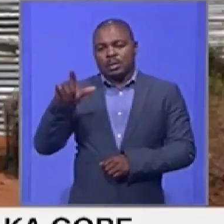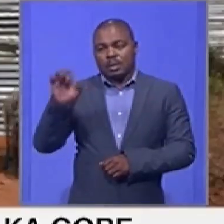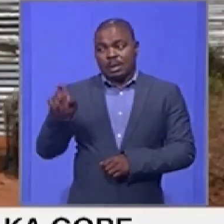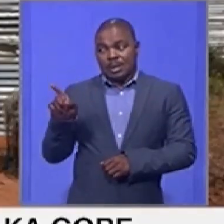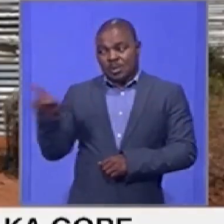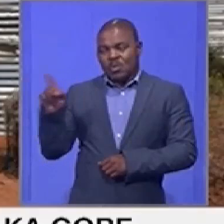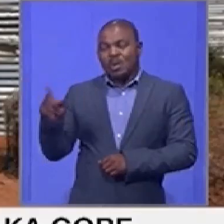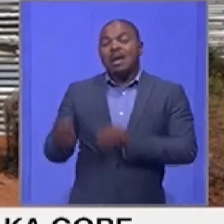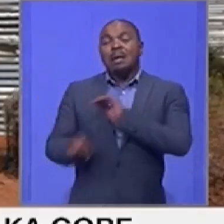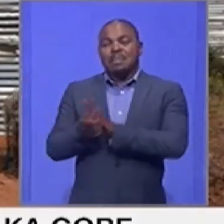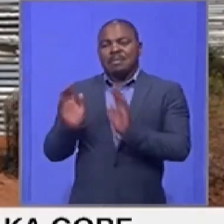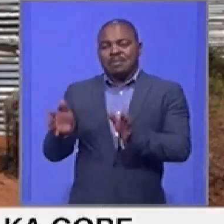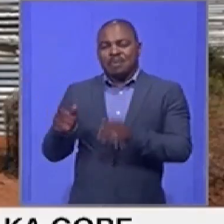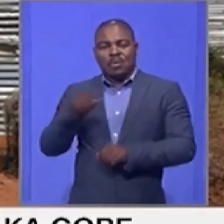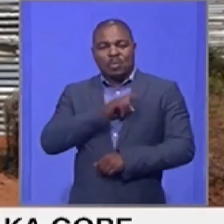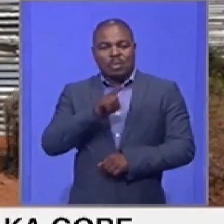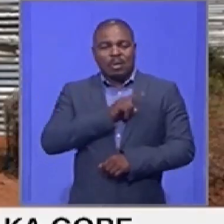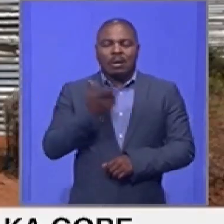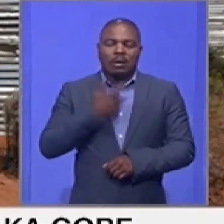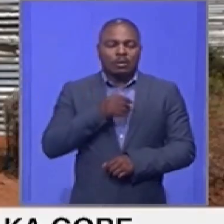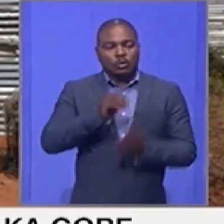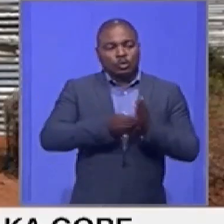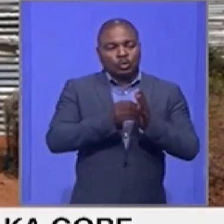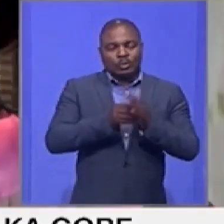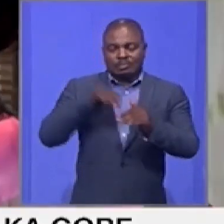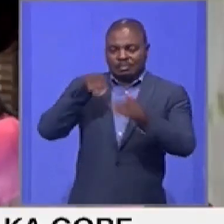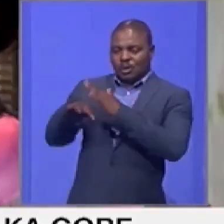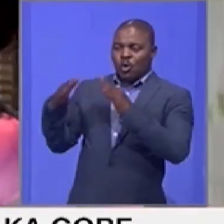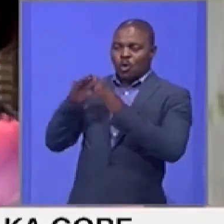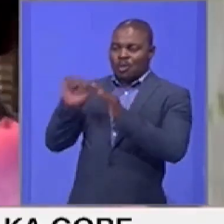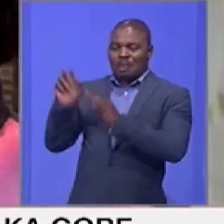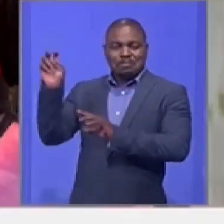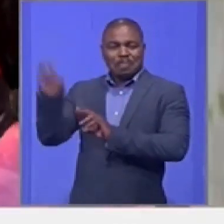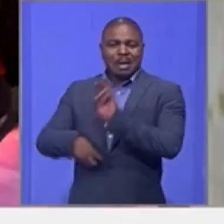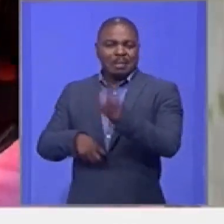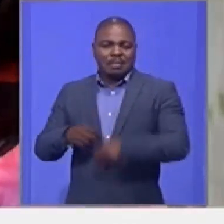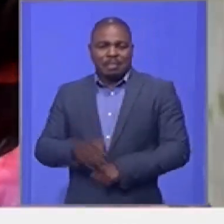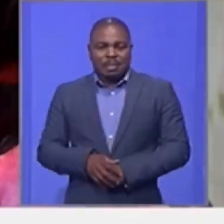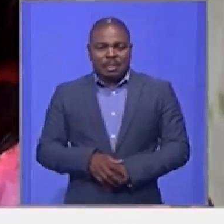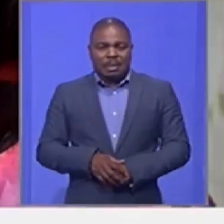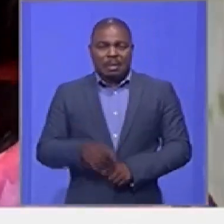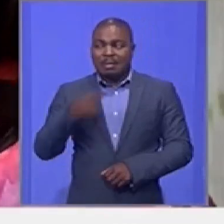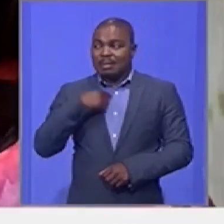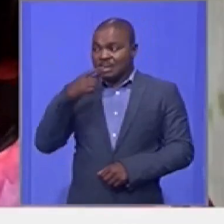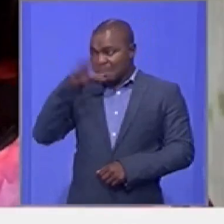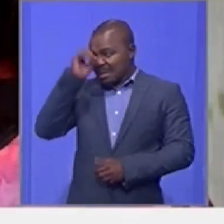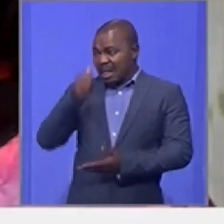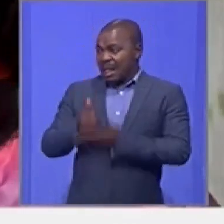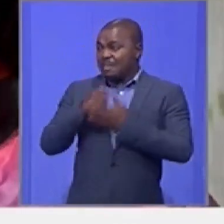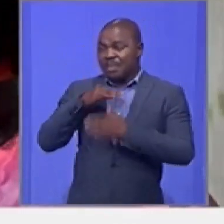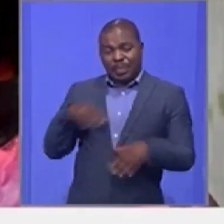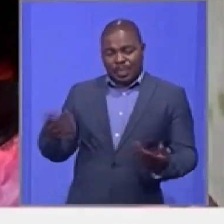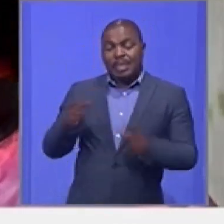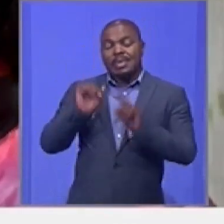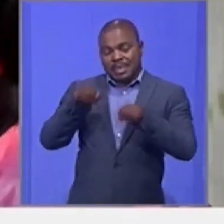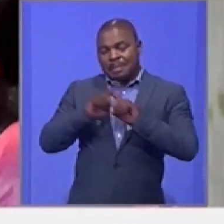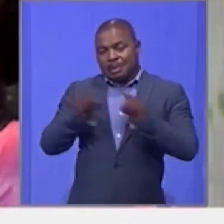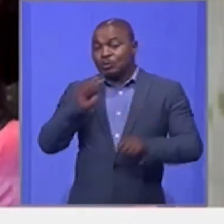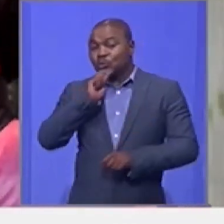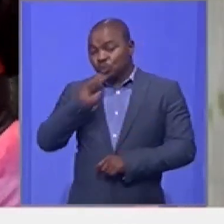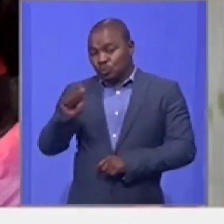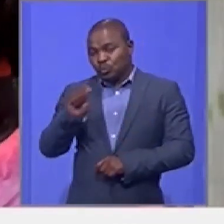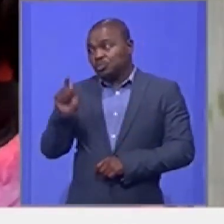hore dinokwane di utswe thepa lapeng lena la hae. Ga ke batle gore mapolisi ga ba thusi thata ne mare yanong some of bone ke bone